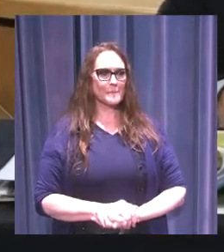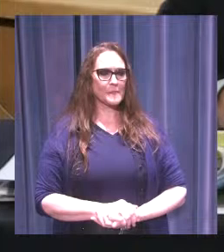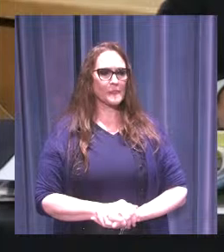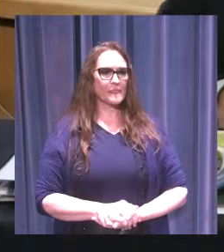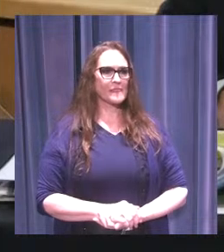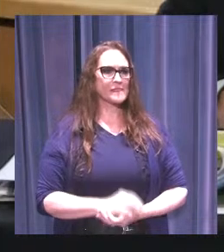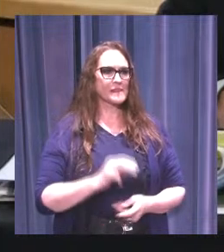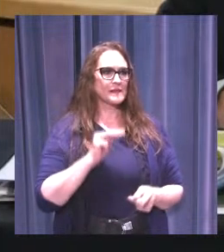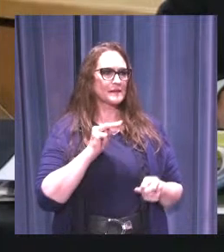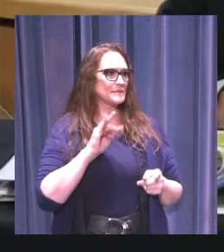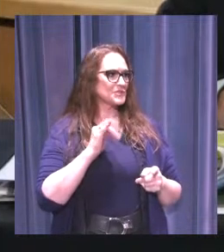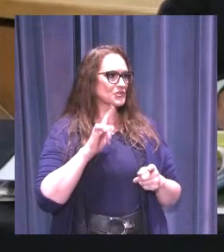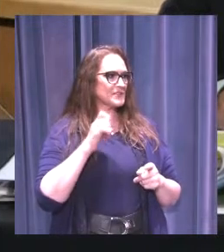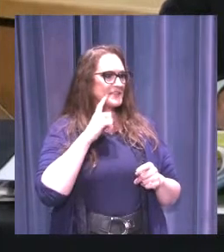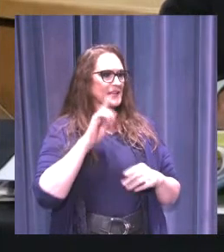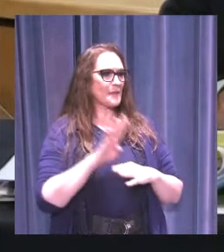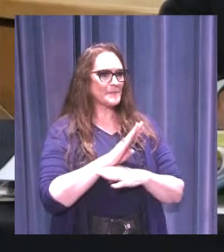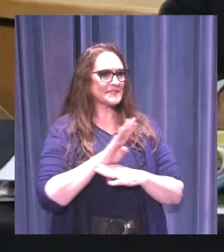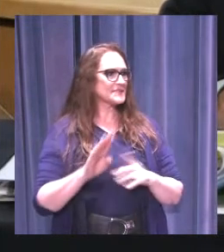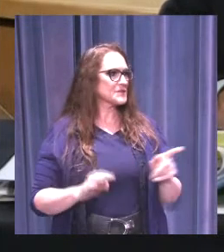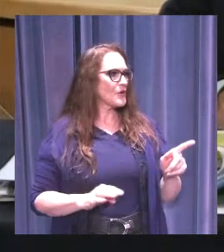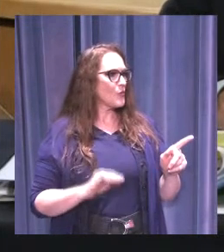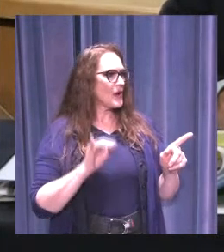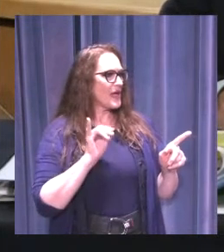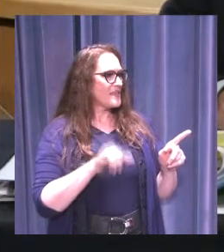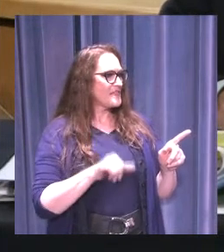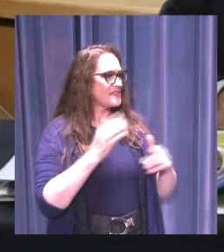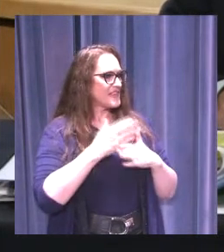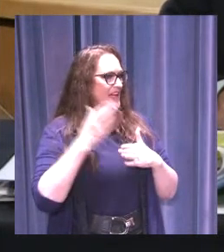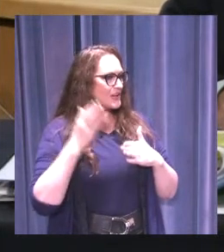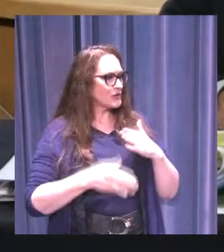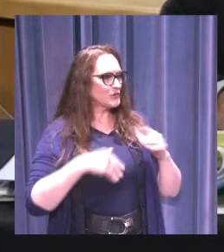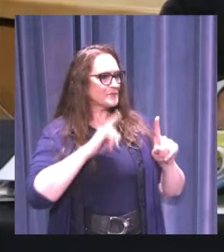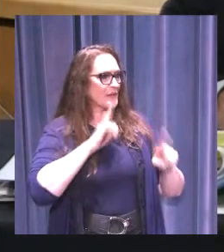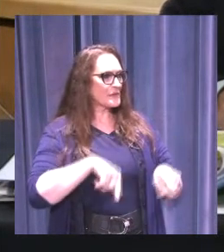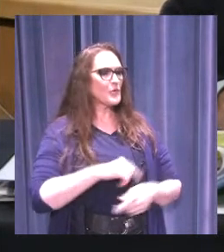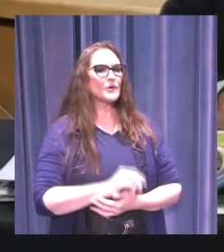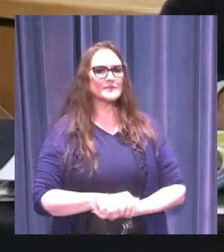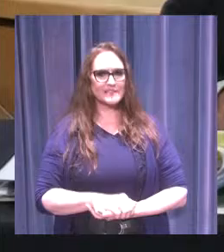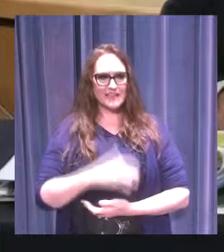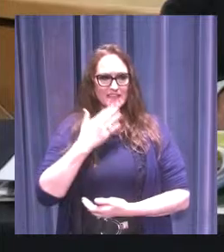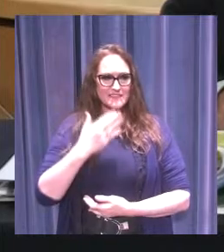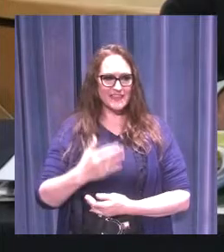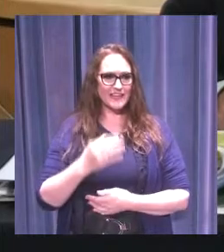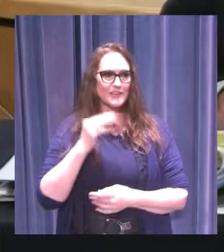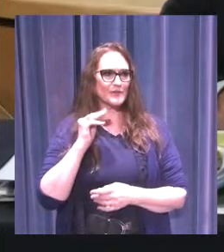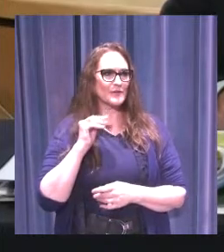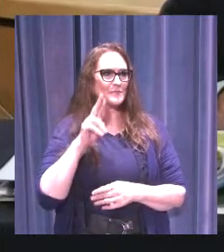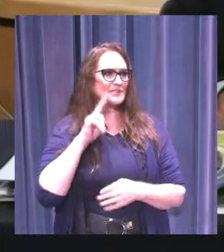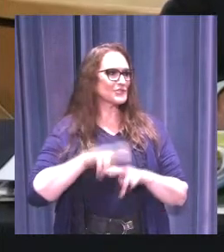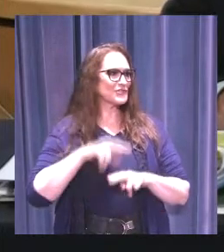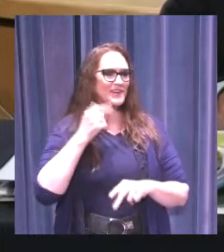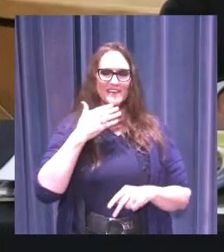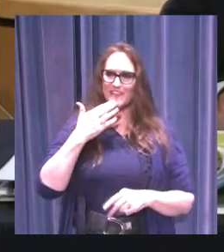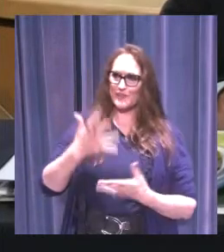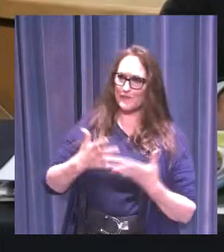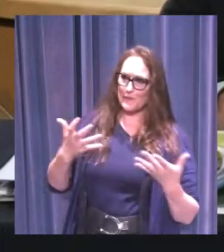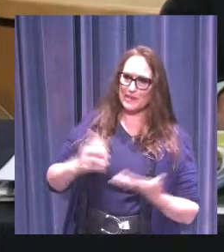Miscellaneous business? Are there any- That concludes my report. Thank you, Mr. Chair. Thank you very much.